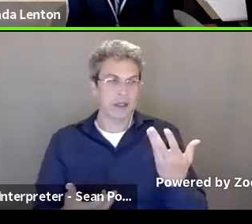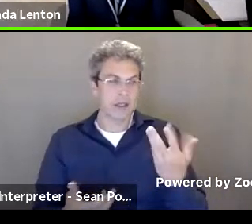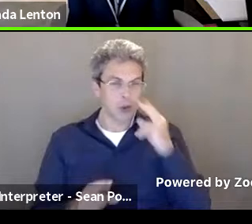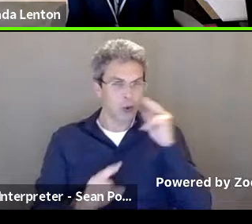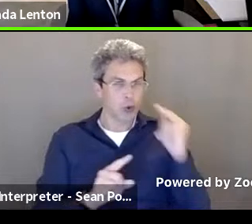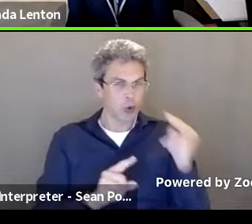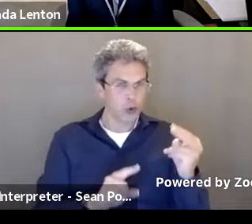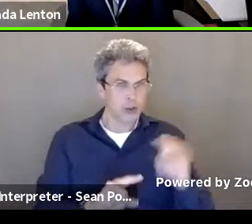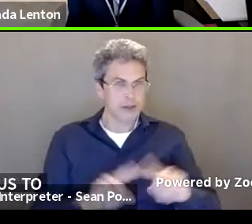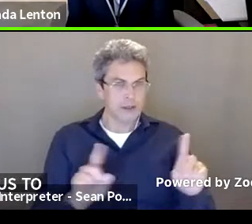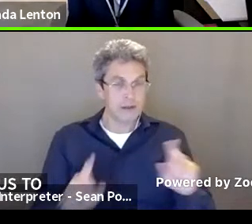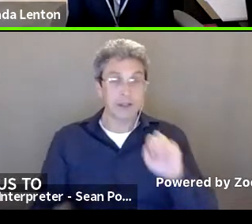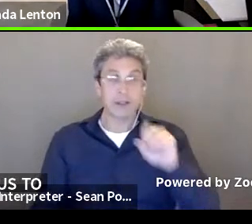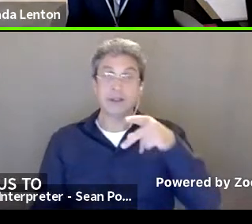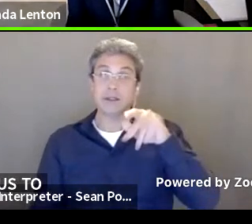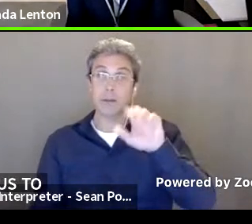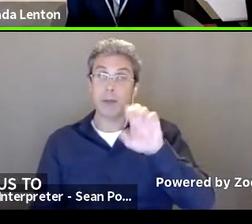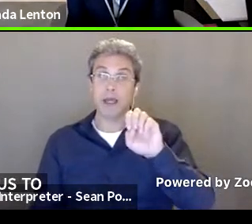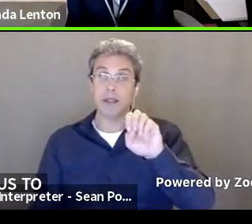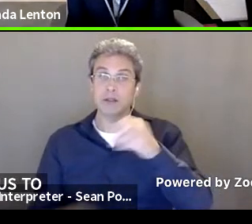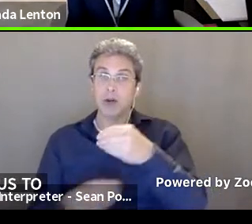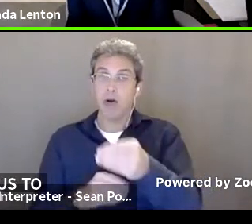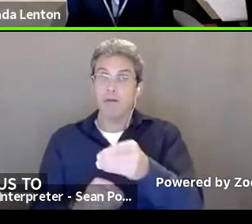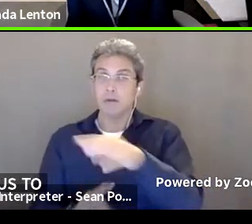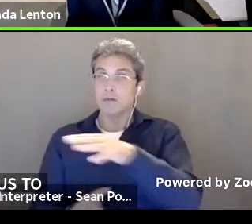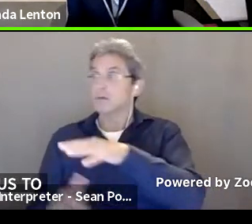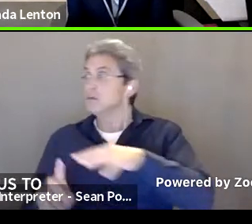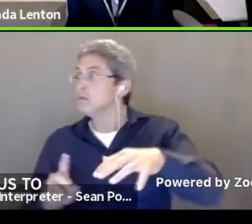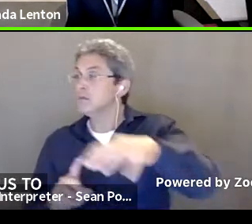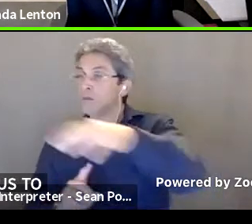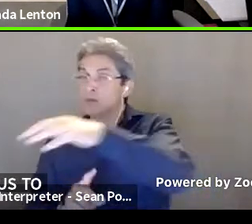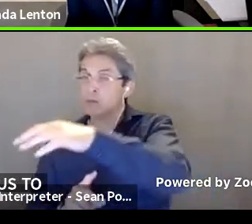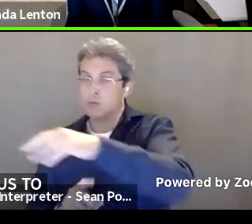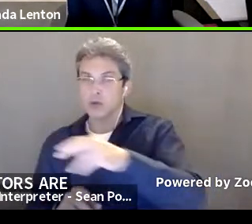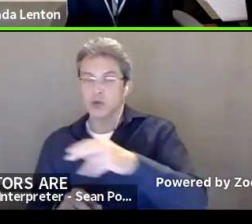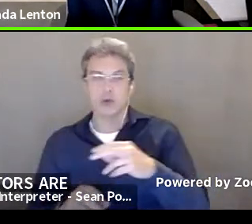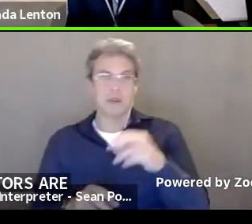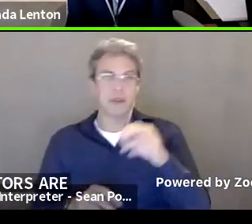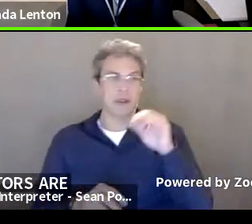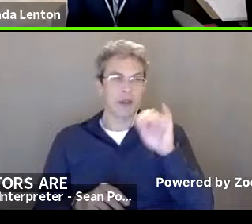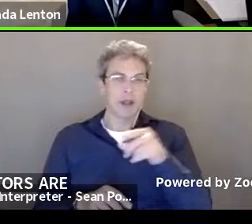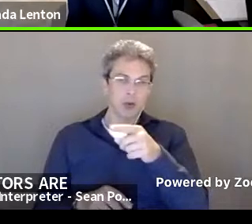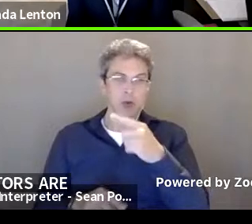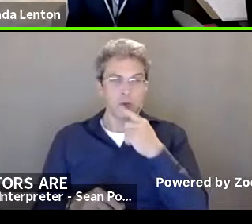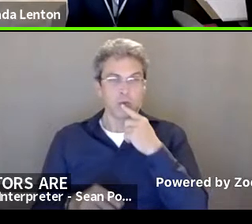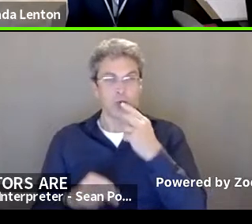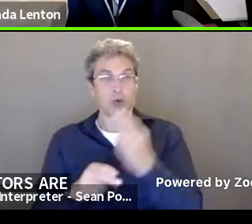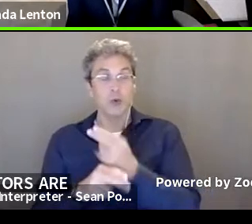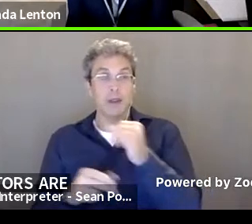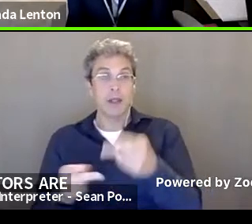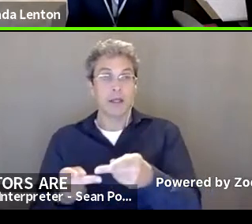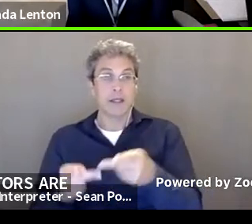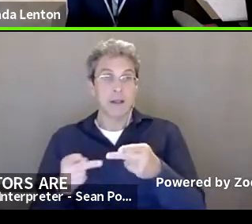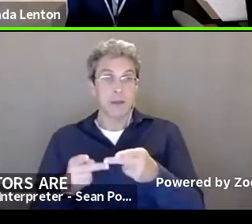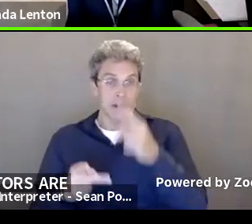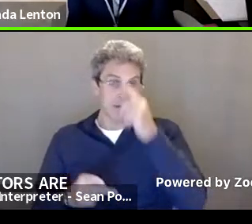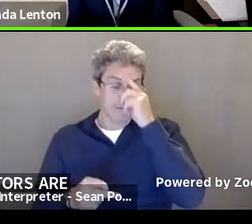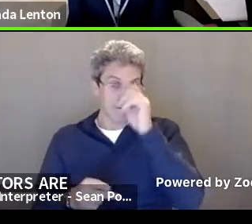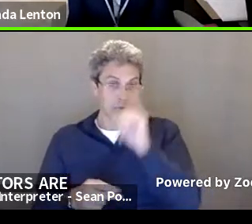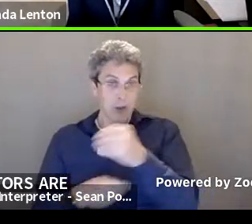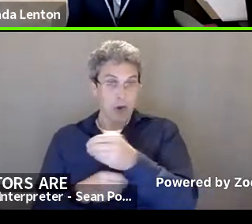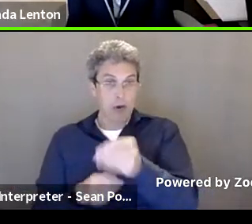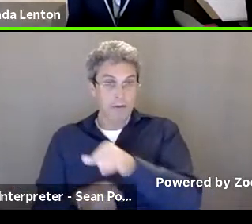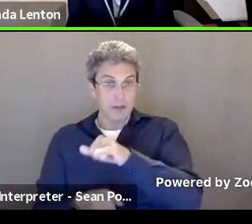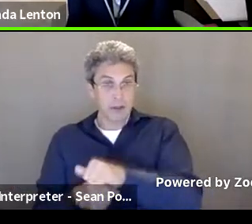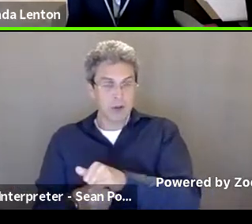other sectors are doing around using hoteling space as opposed to having a dedicated office, many of